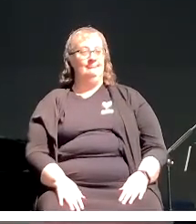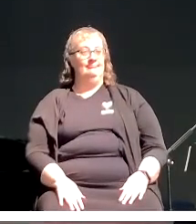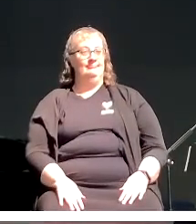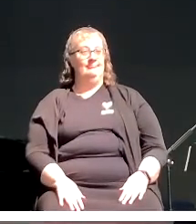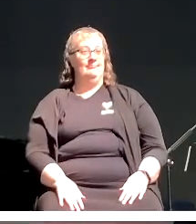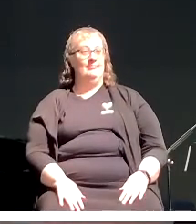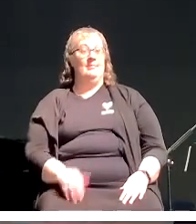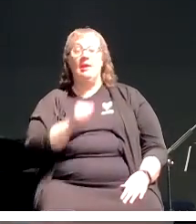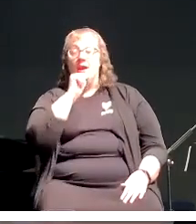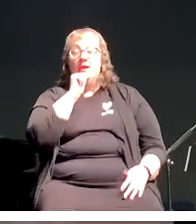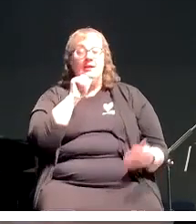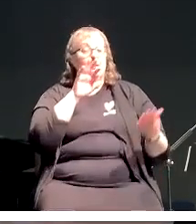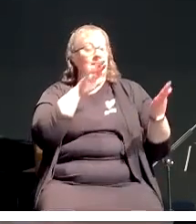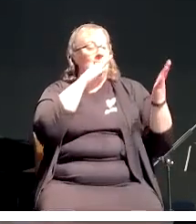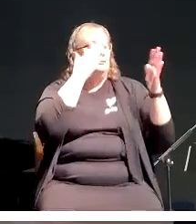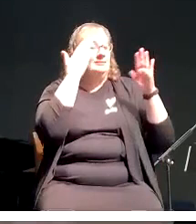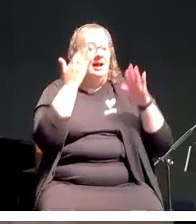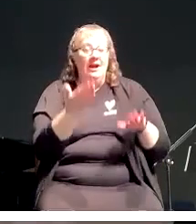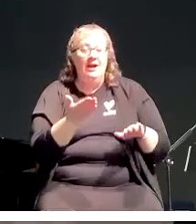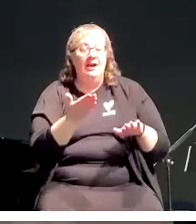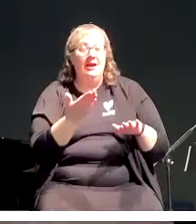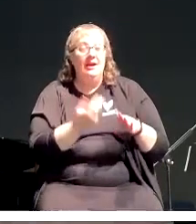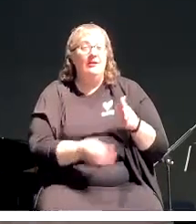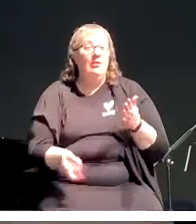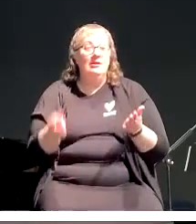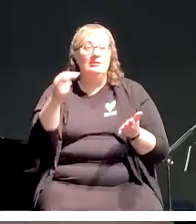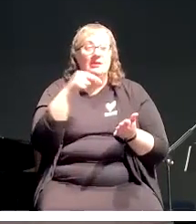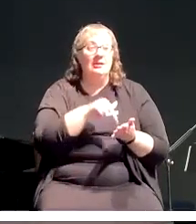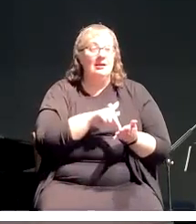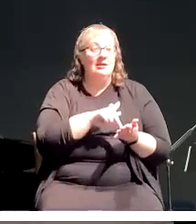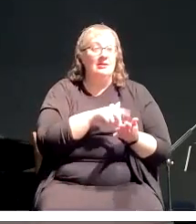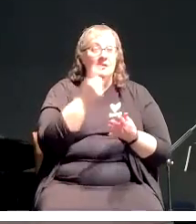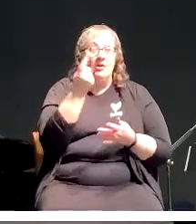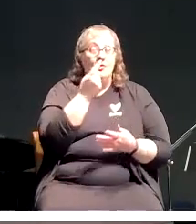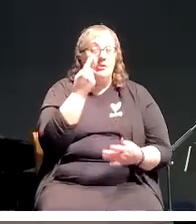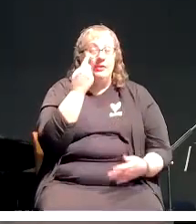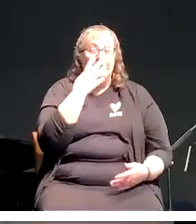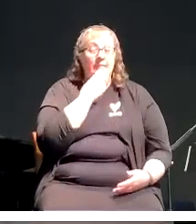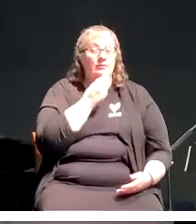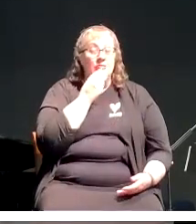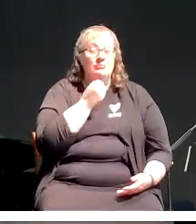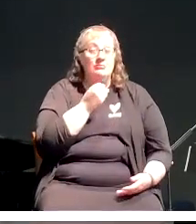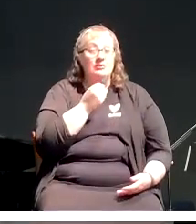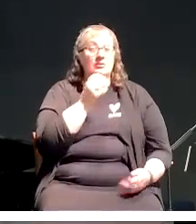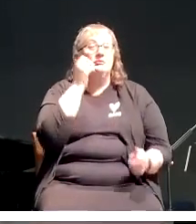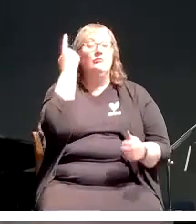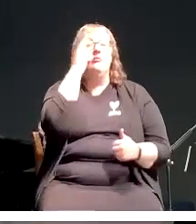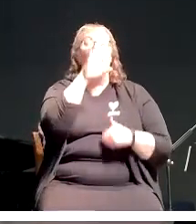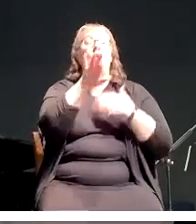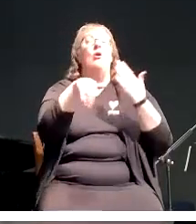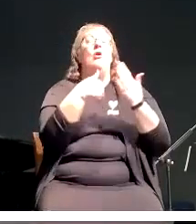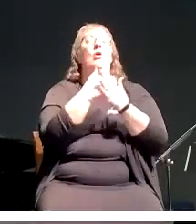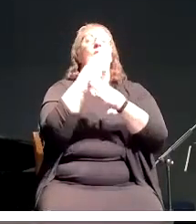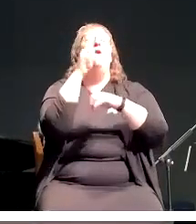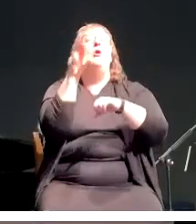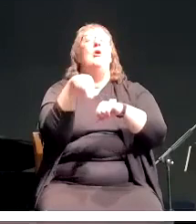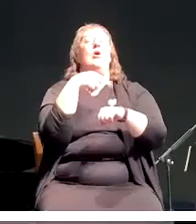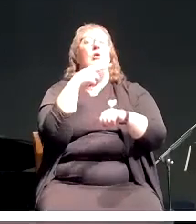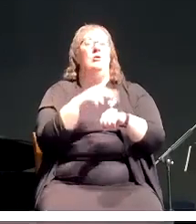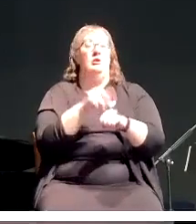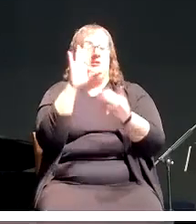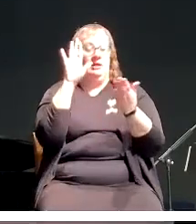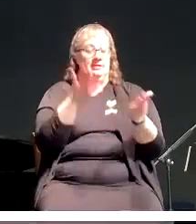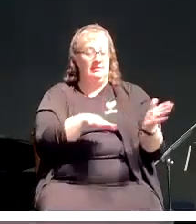I did not die and rise again just for you. It's for all nations. I died